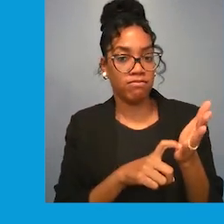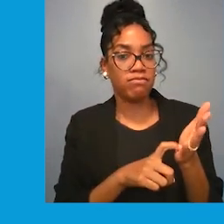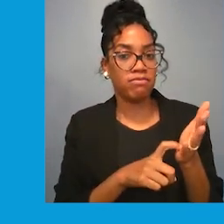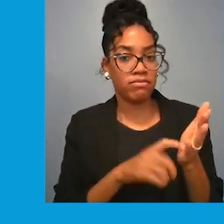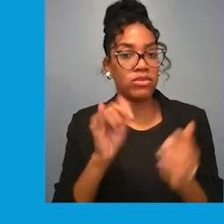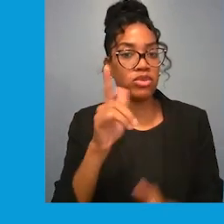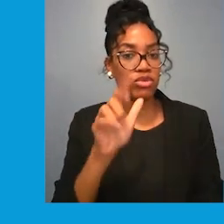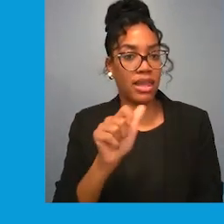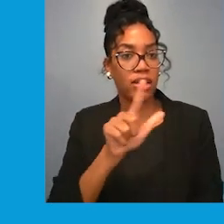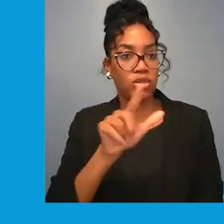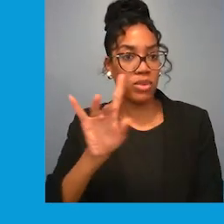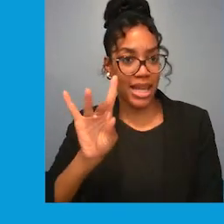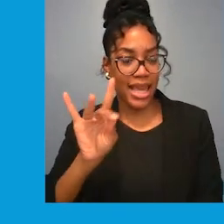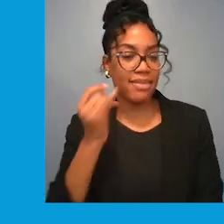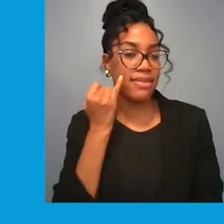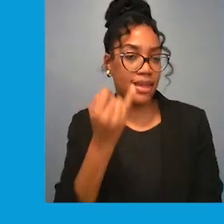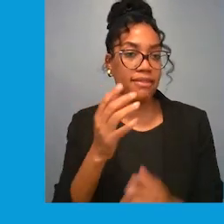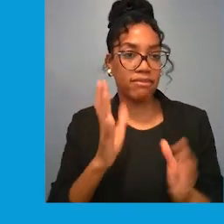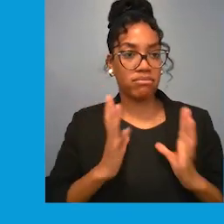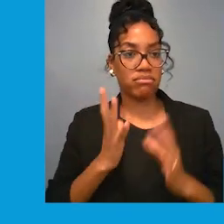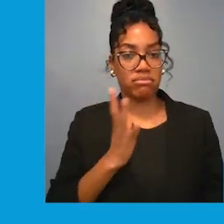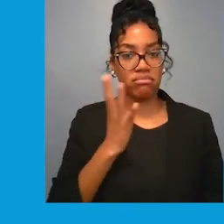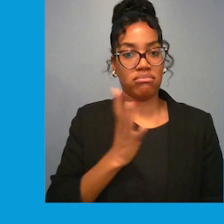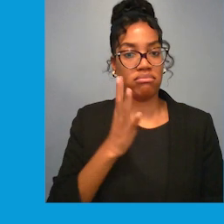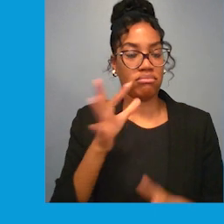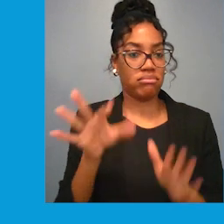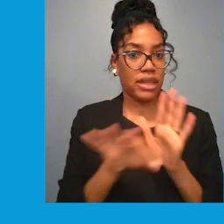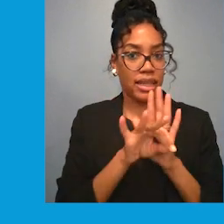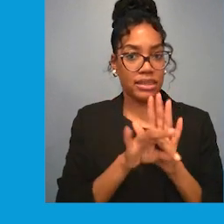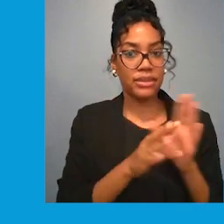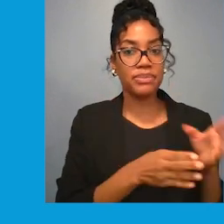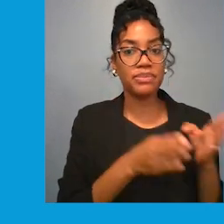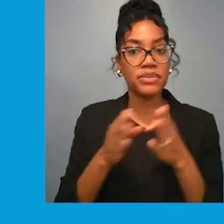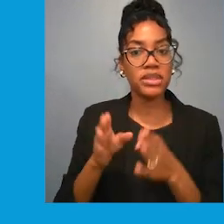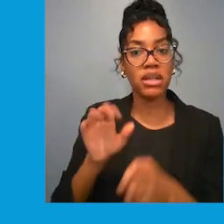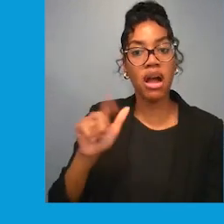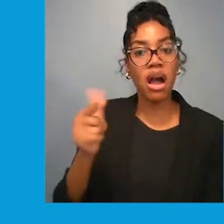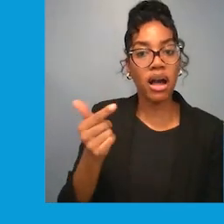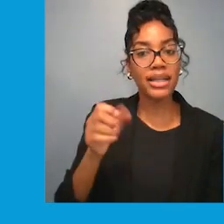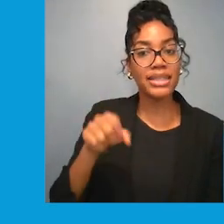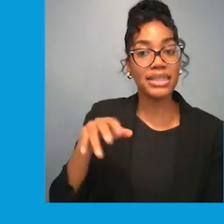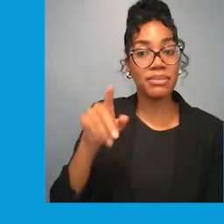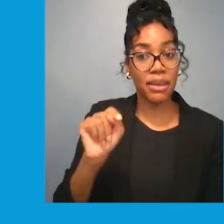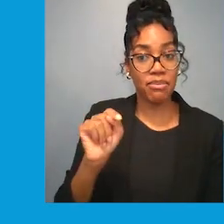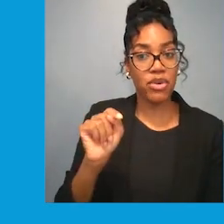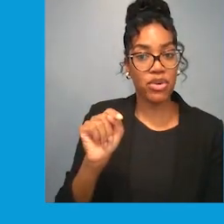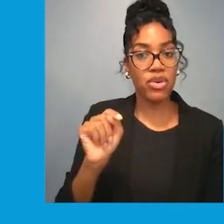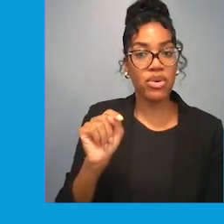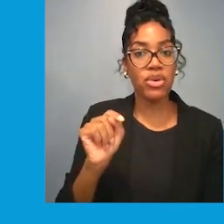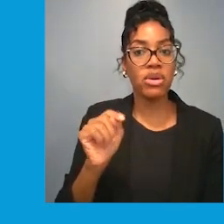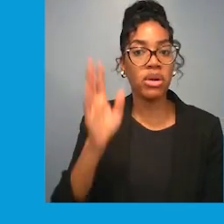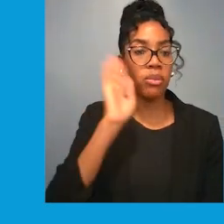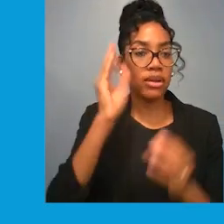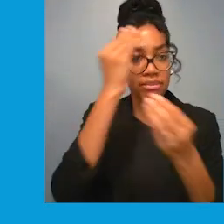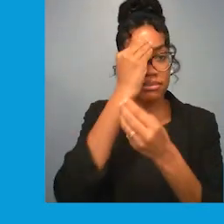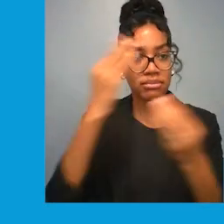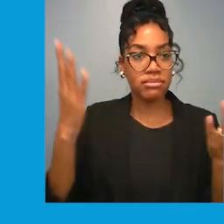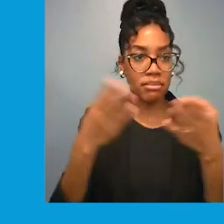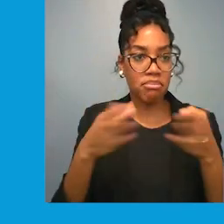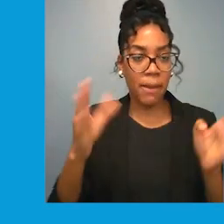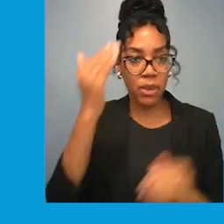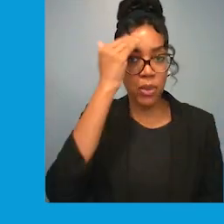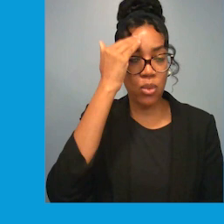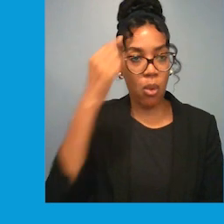In October, and then the big thing is in October and January, we have our placement weeks. This is when you find out what office you will be working